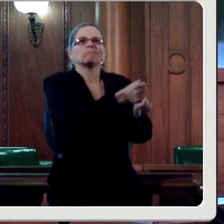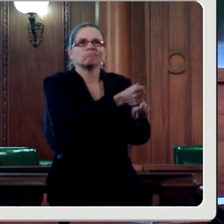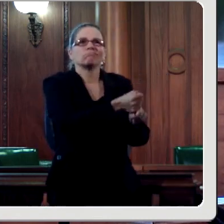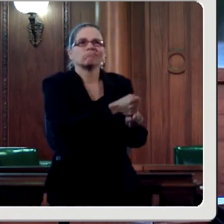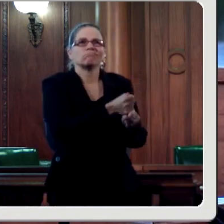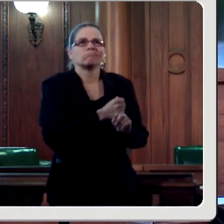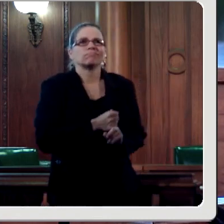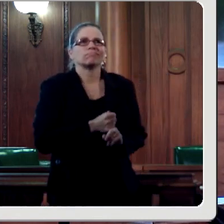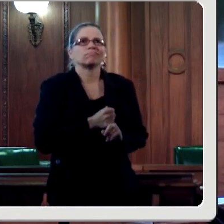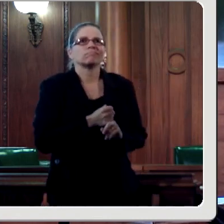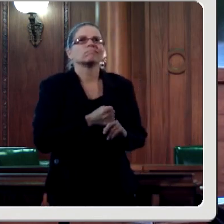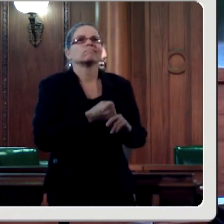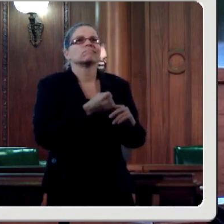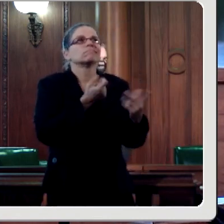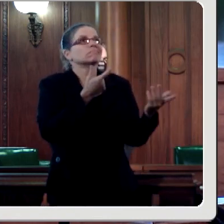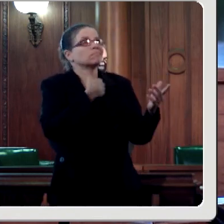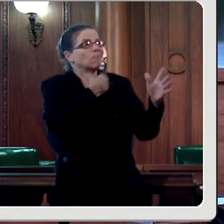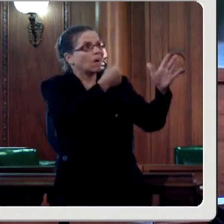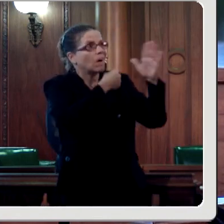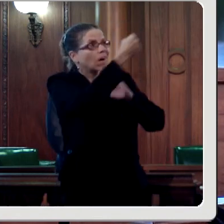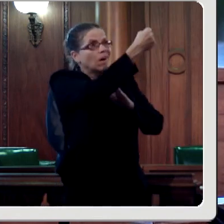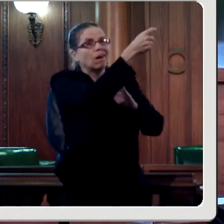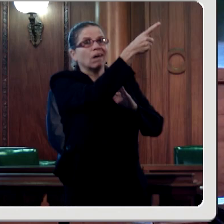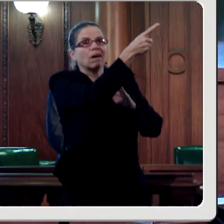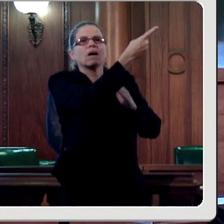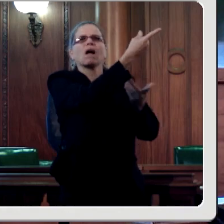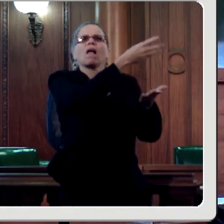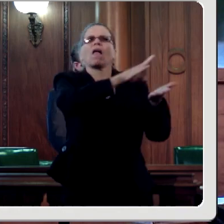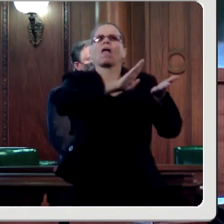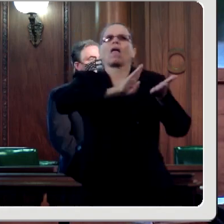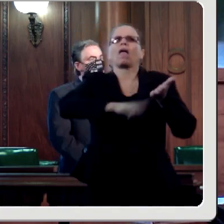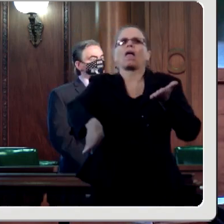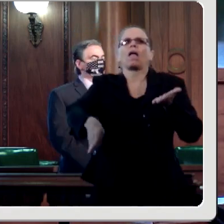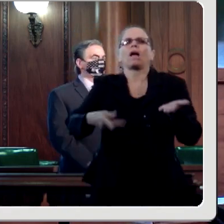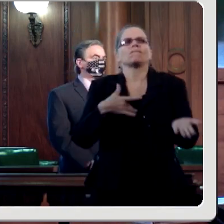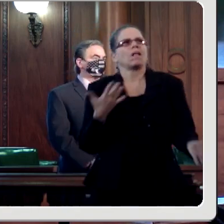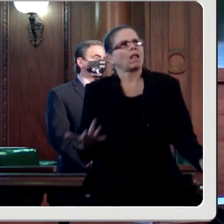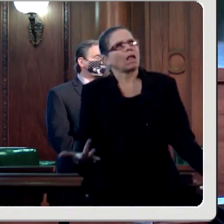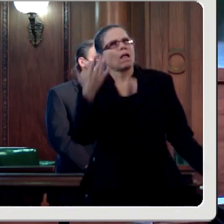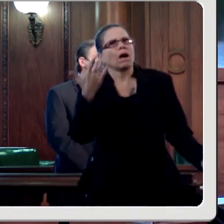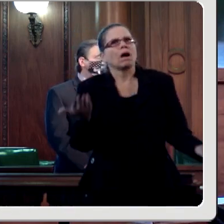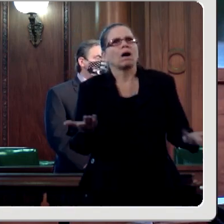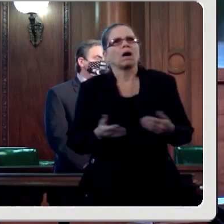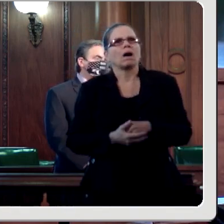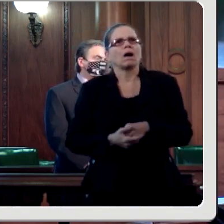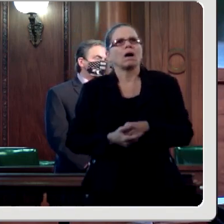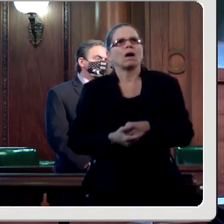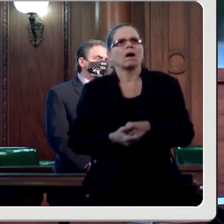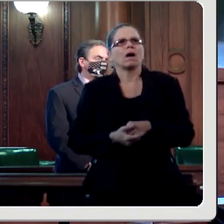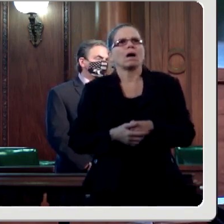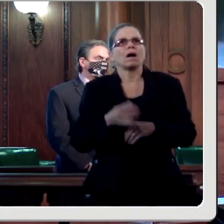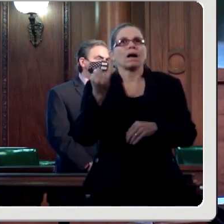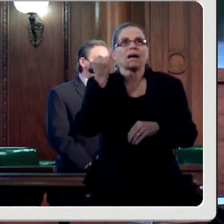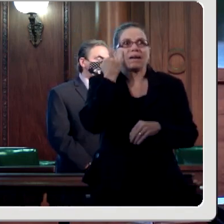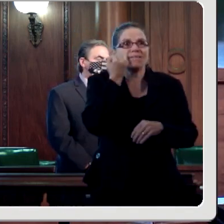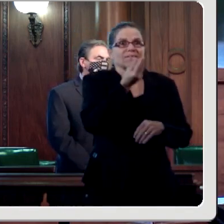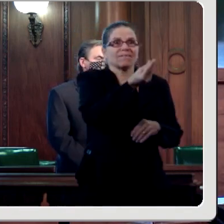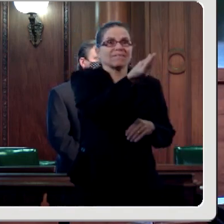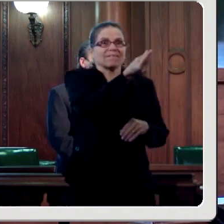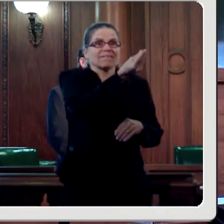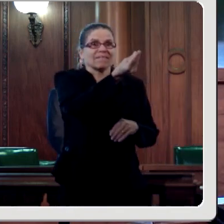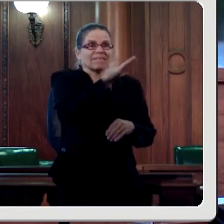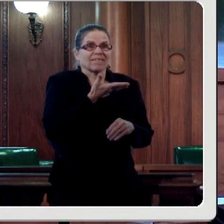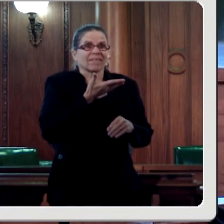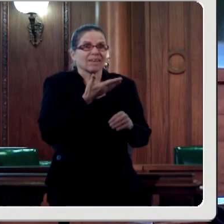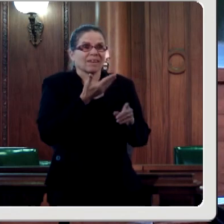is out again tomorrow or next week? You're putting yourself in harm's way because we can't guarantee that you giving us